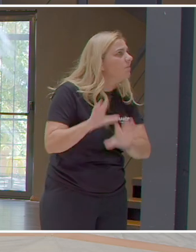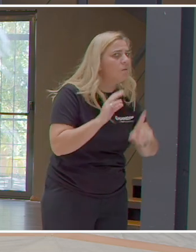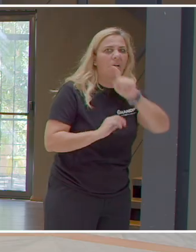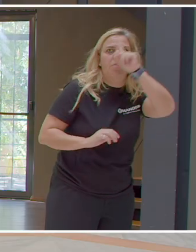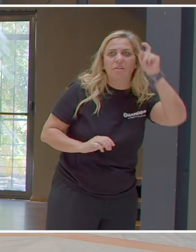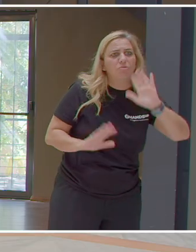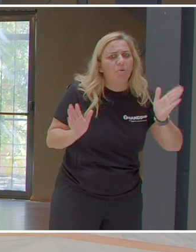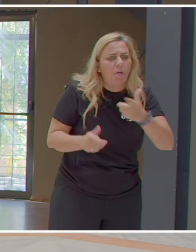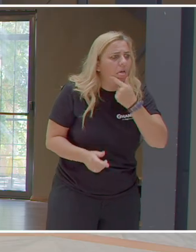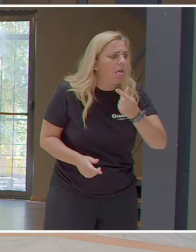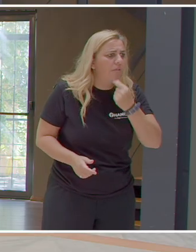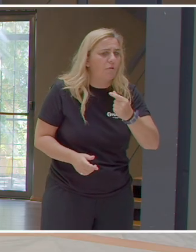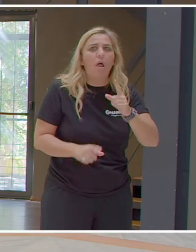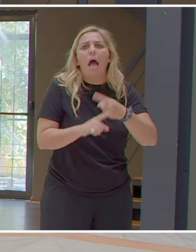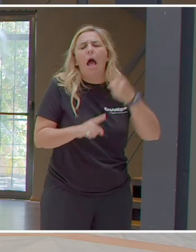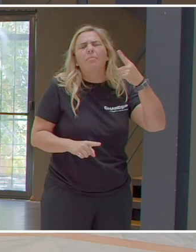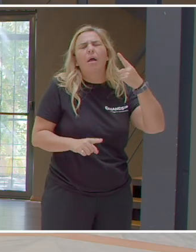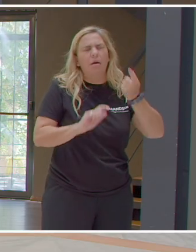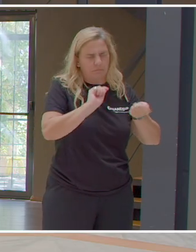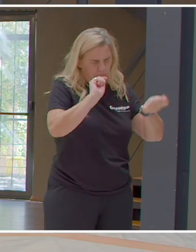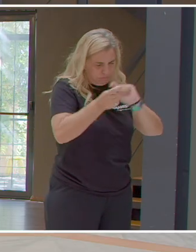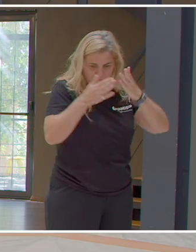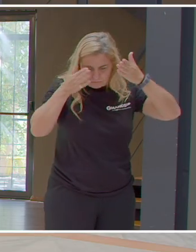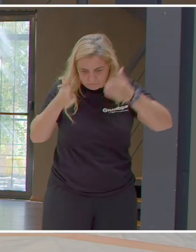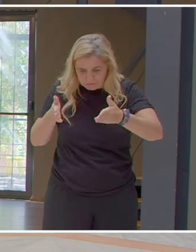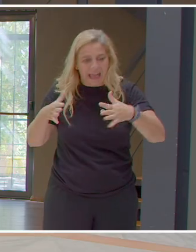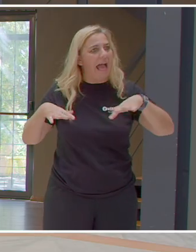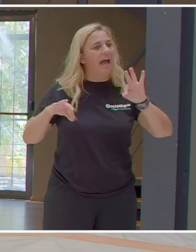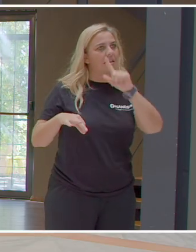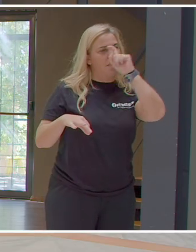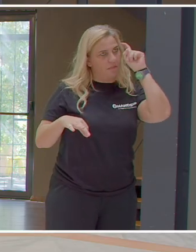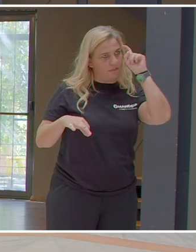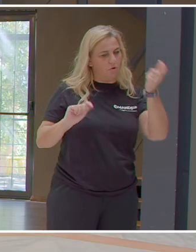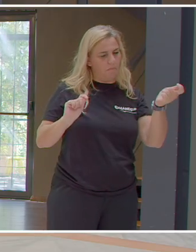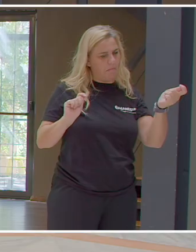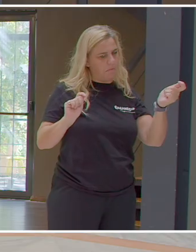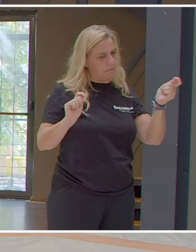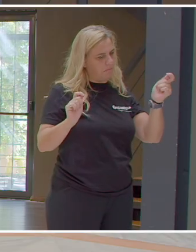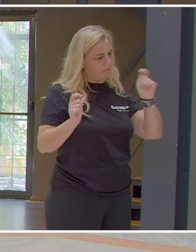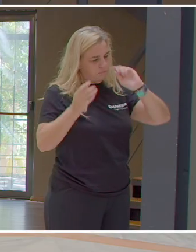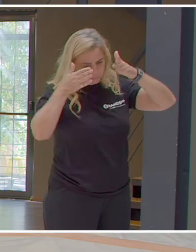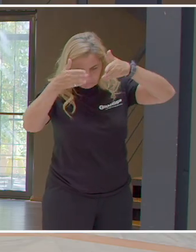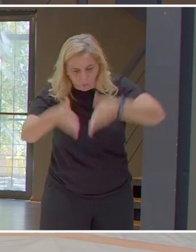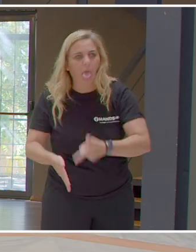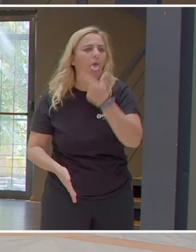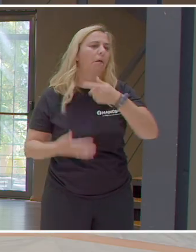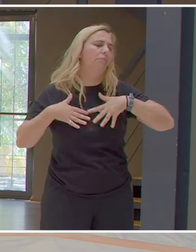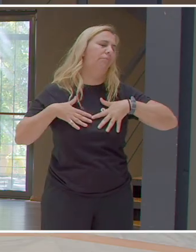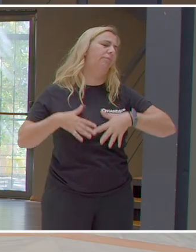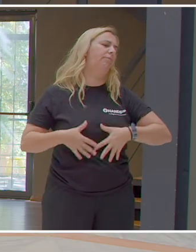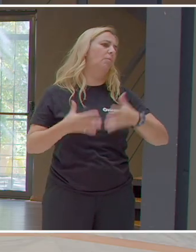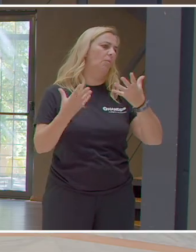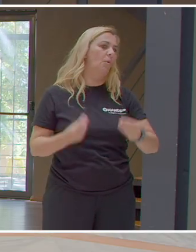have to start and get used to it, but then you will be so happy for it when you transition to a more and more plant-based whole food diet. You